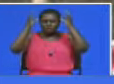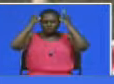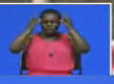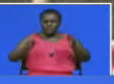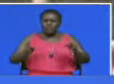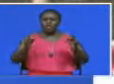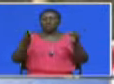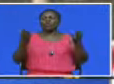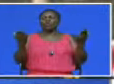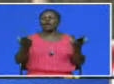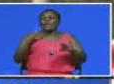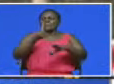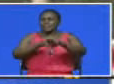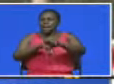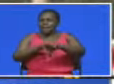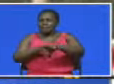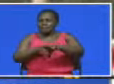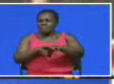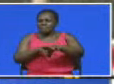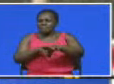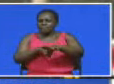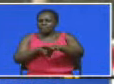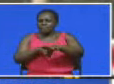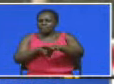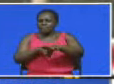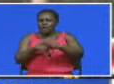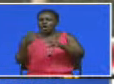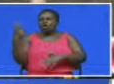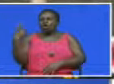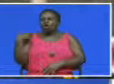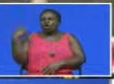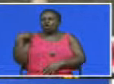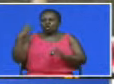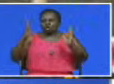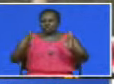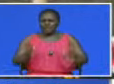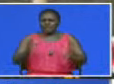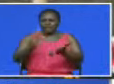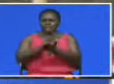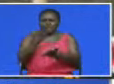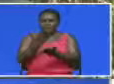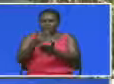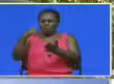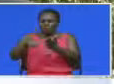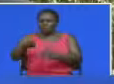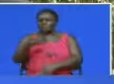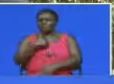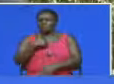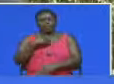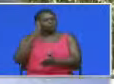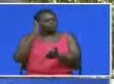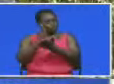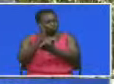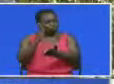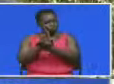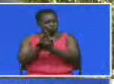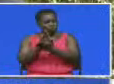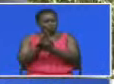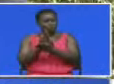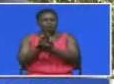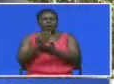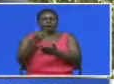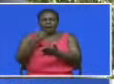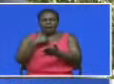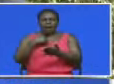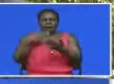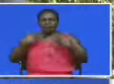be when our consultants have already shared with what they have. As long as a substantial